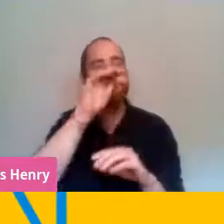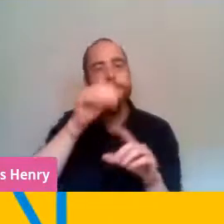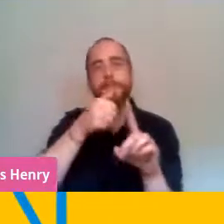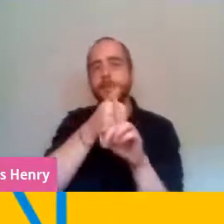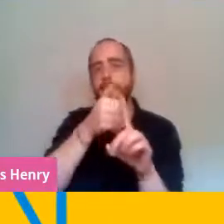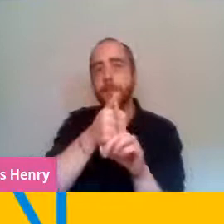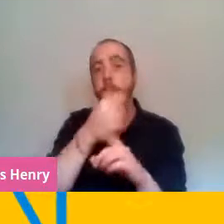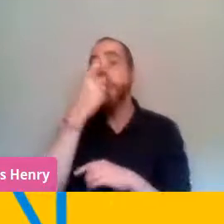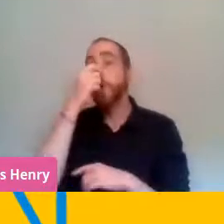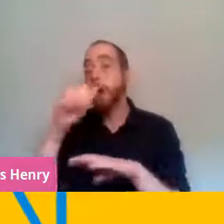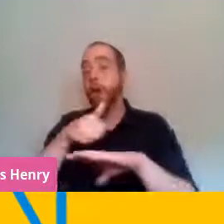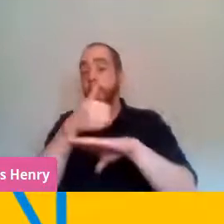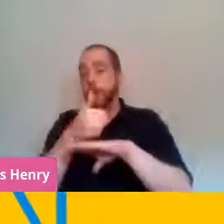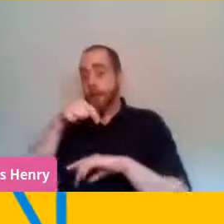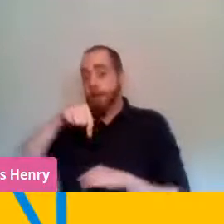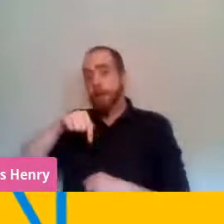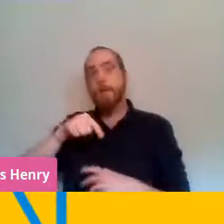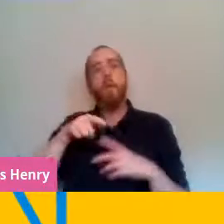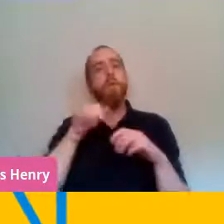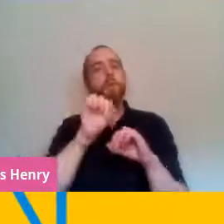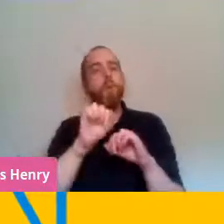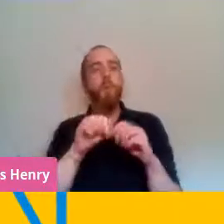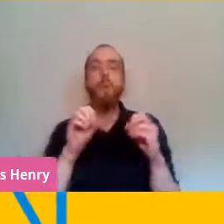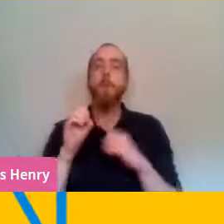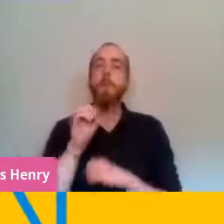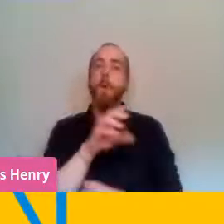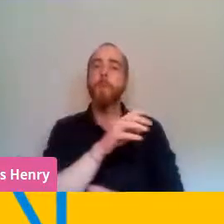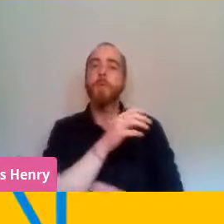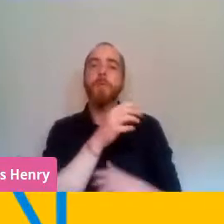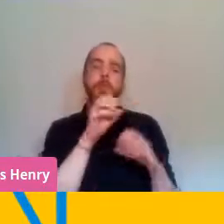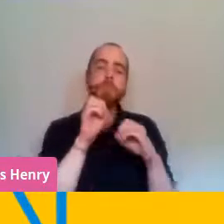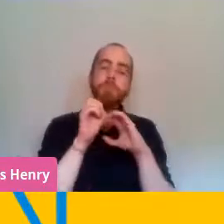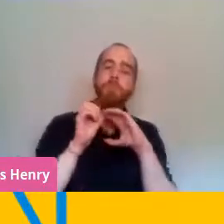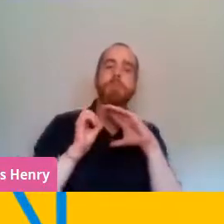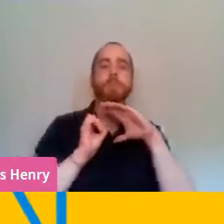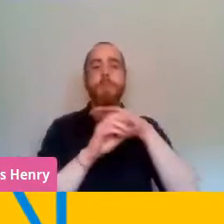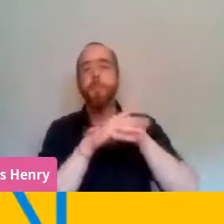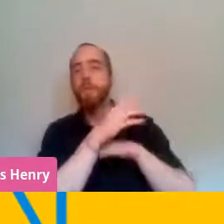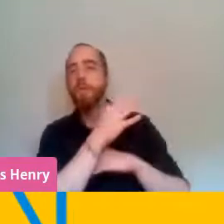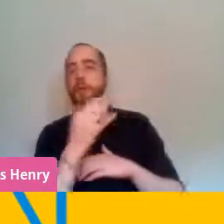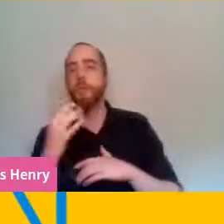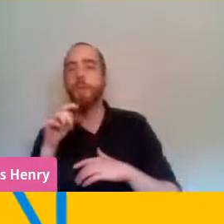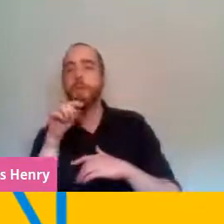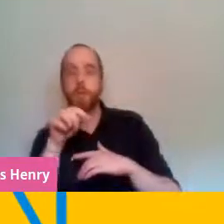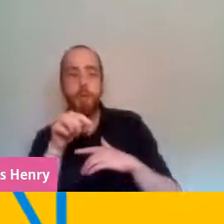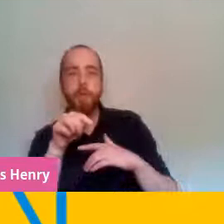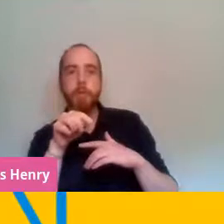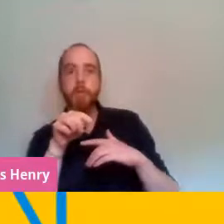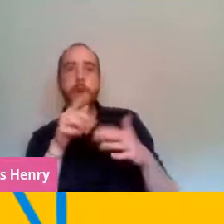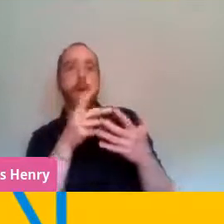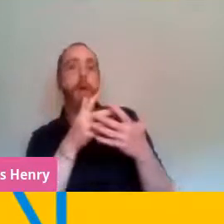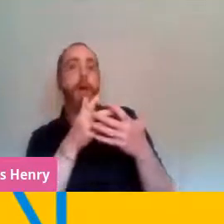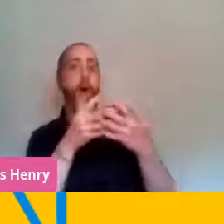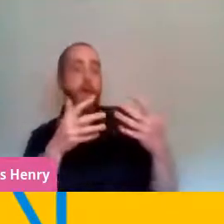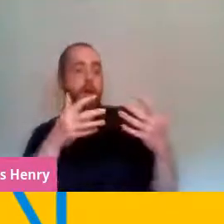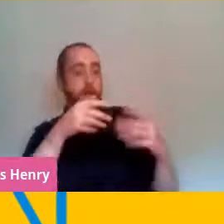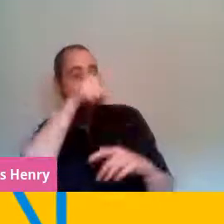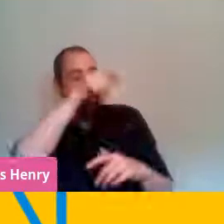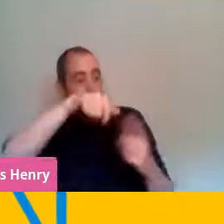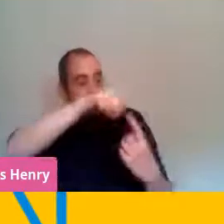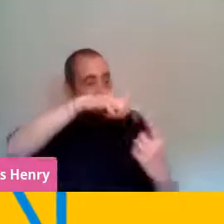set up is actually you can go into your postcode and find out how many people are likely to work in tertiary education in